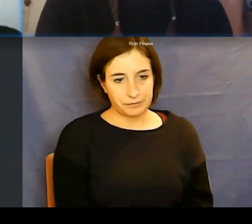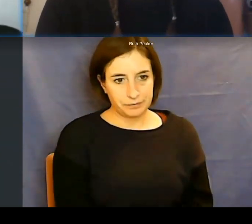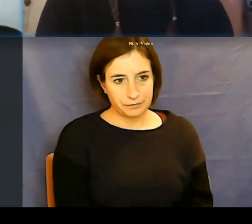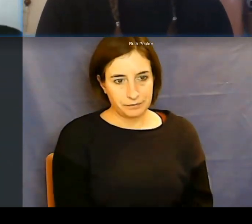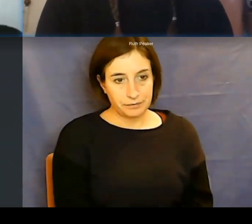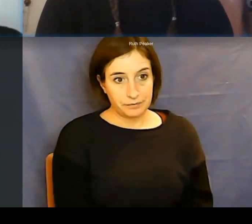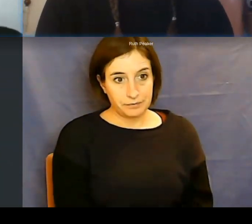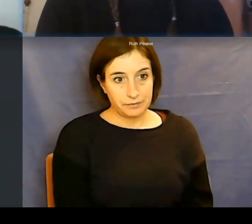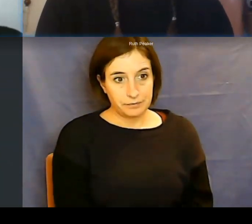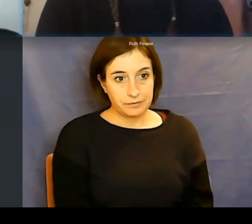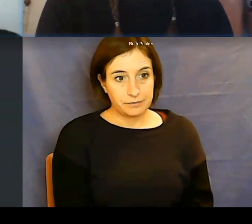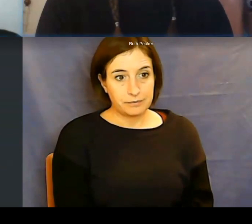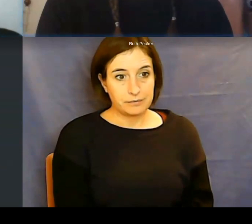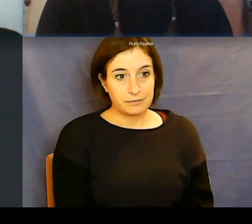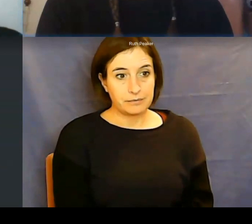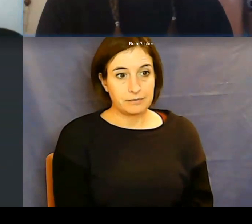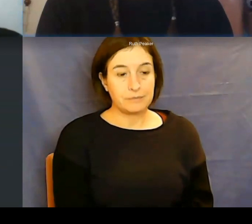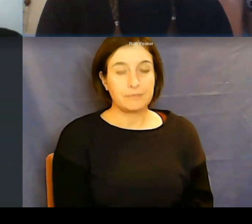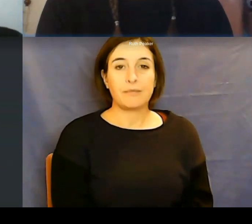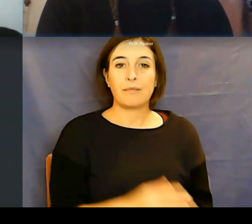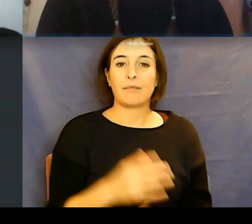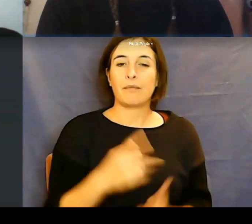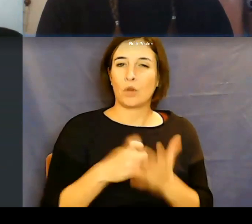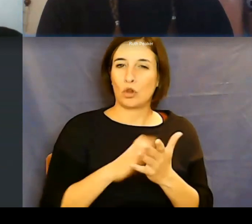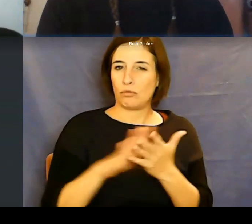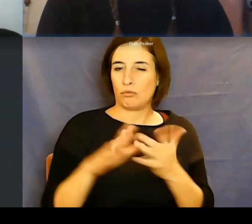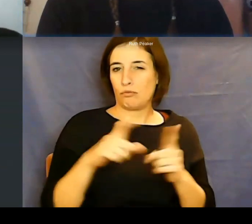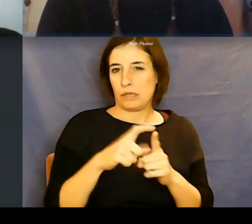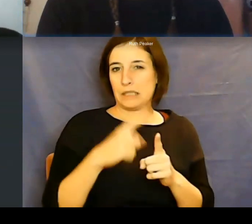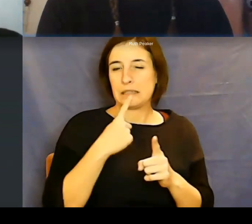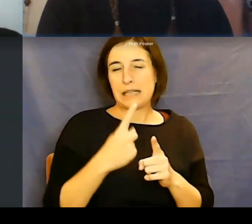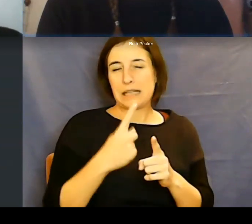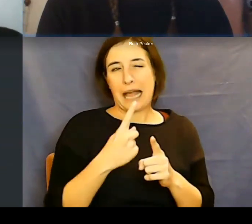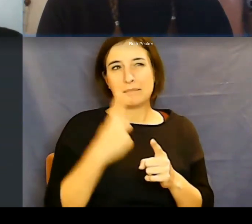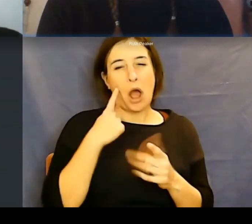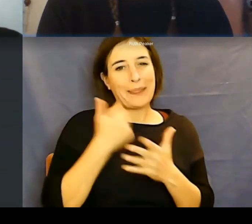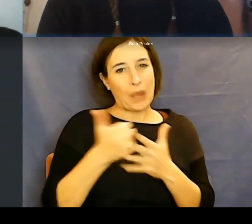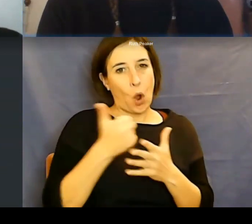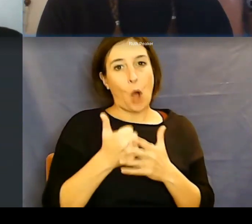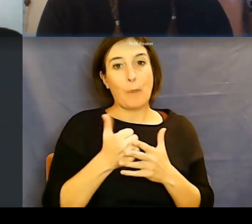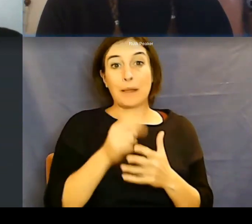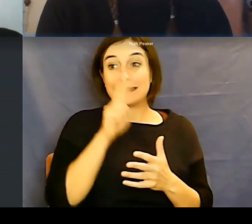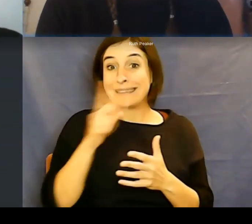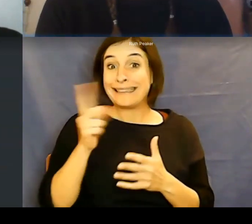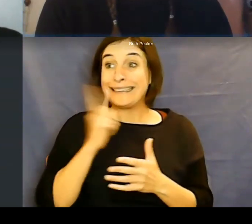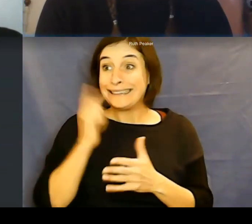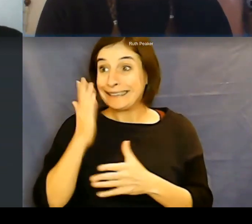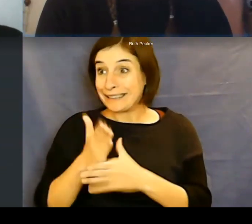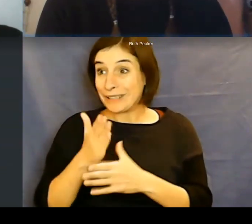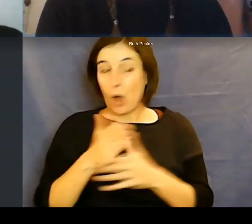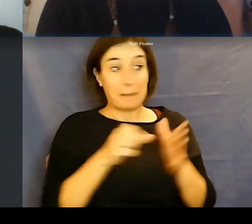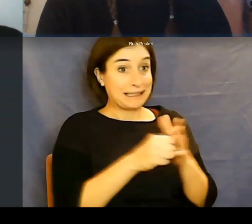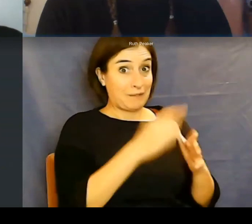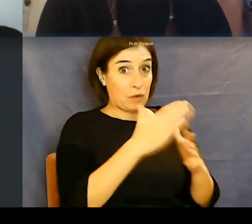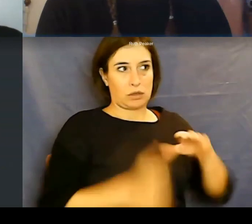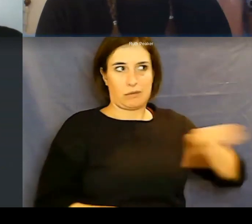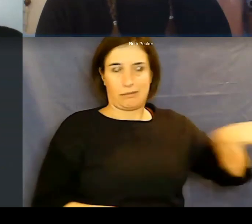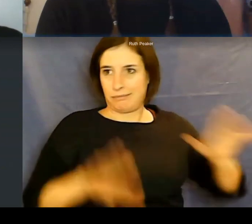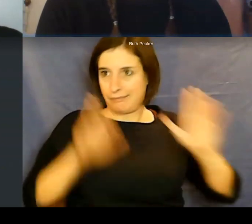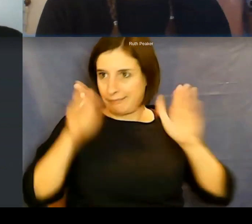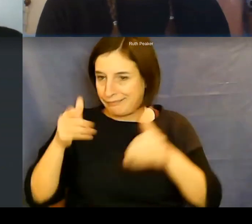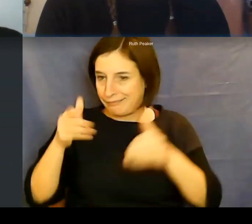first rather than keep on putting it off and doing the easy jobs first. Absolutely. Abu? Yeah, I think key thing is, let's change our